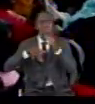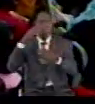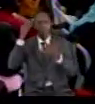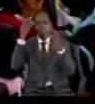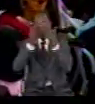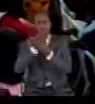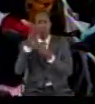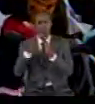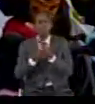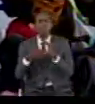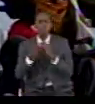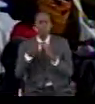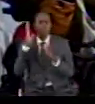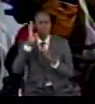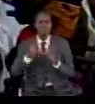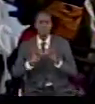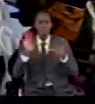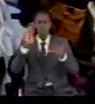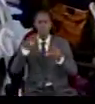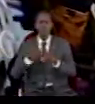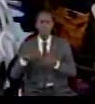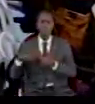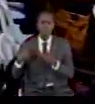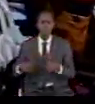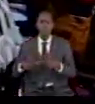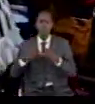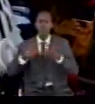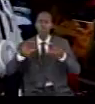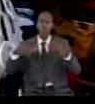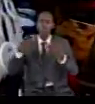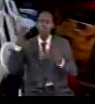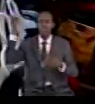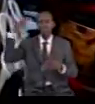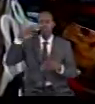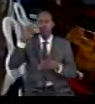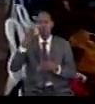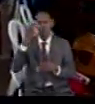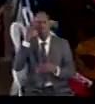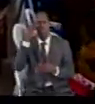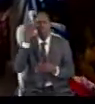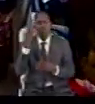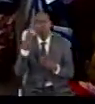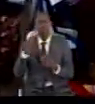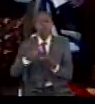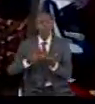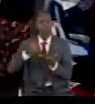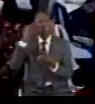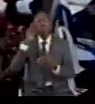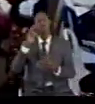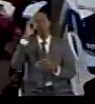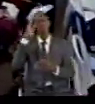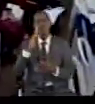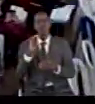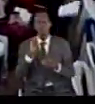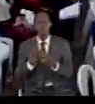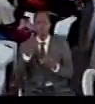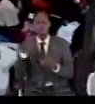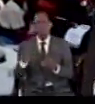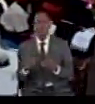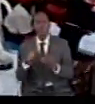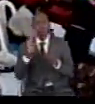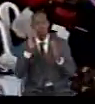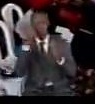shined in our hearts to give the light of the knowledge of the glory of god in the face of jesus